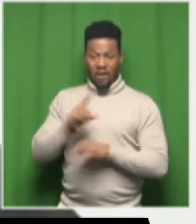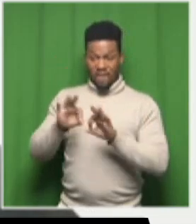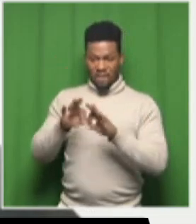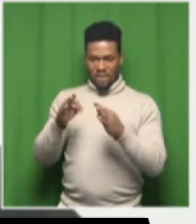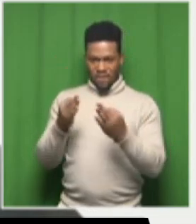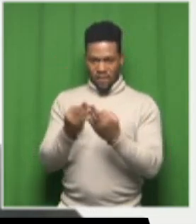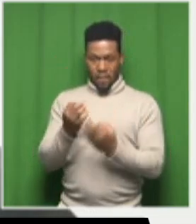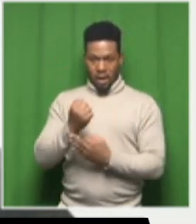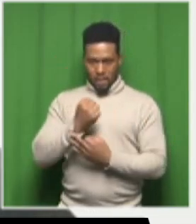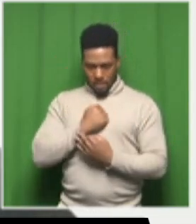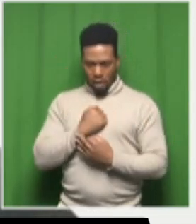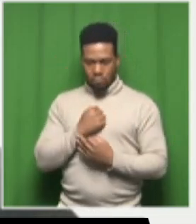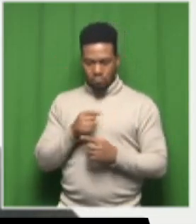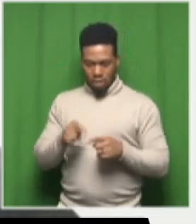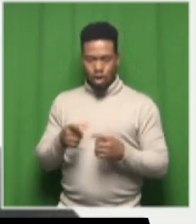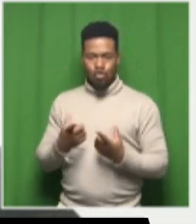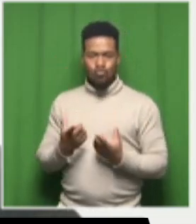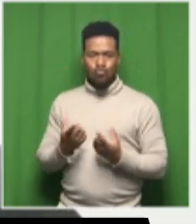was practicing